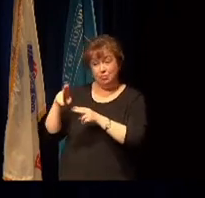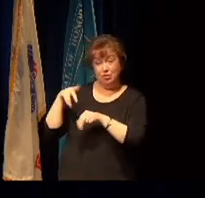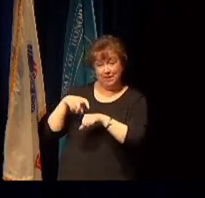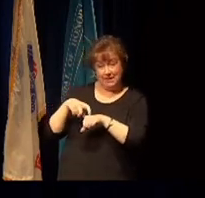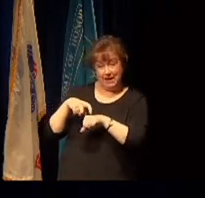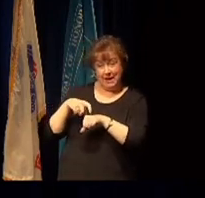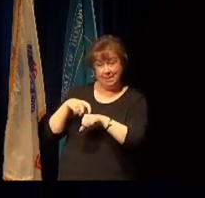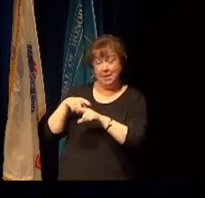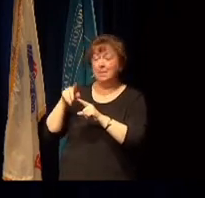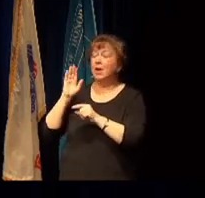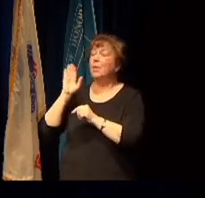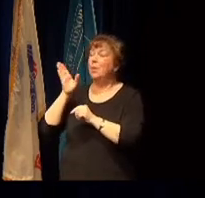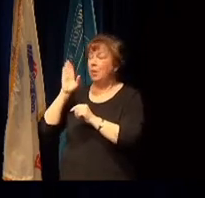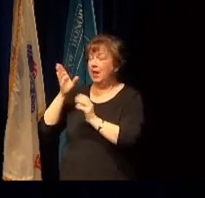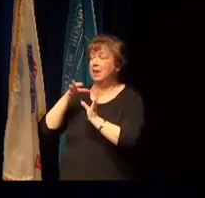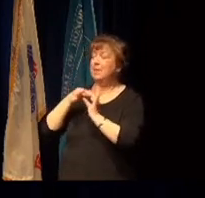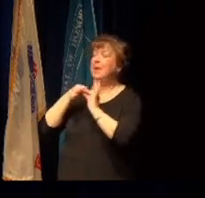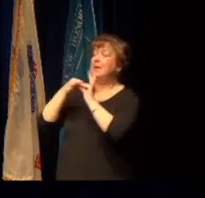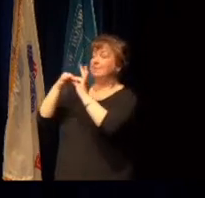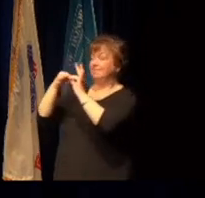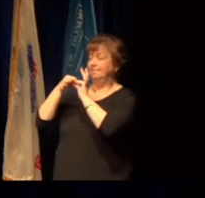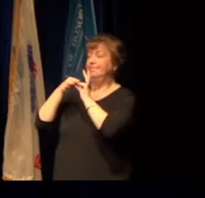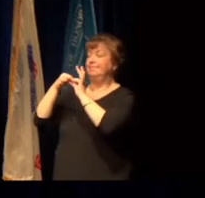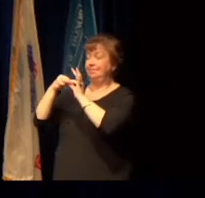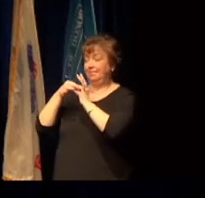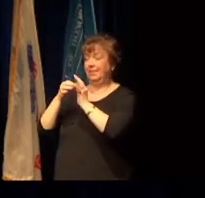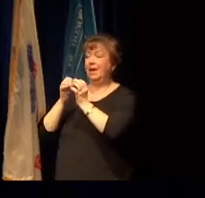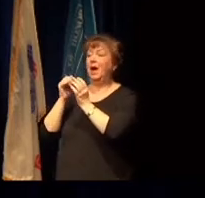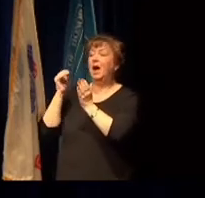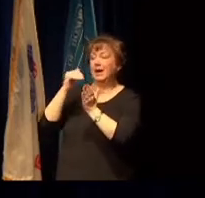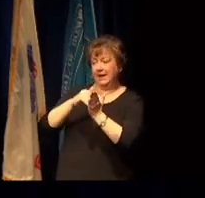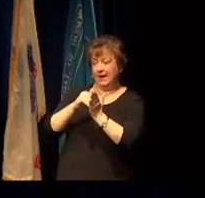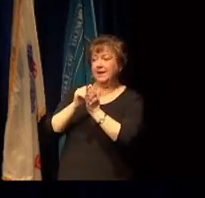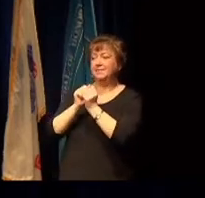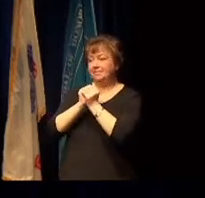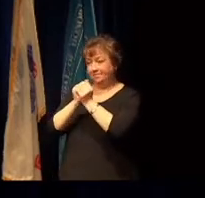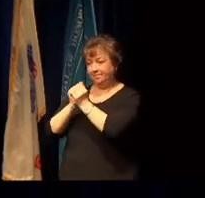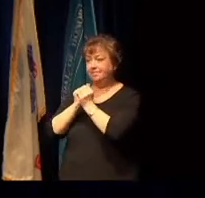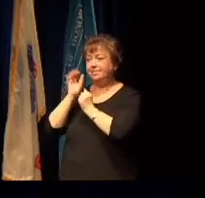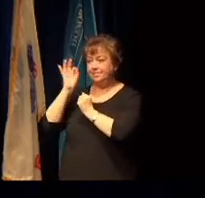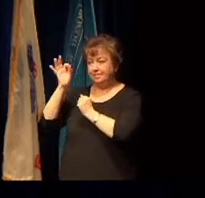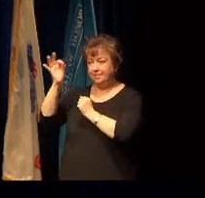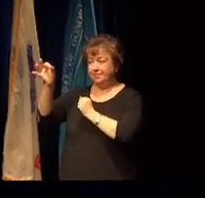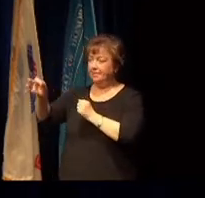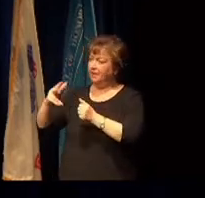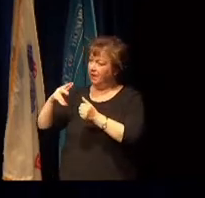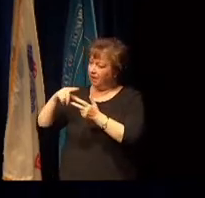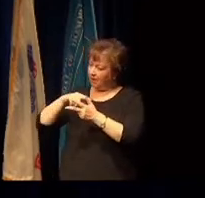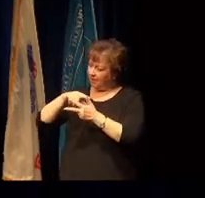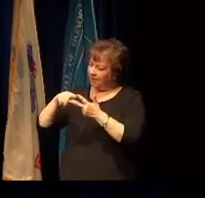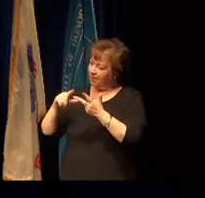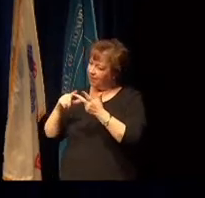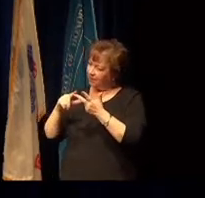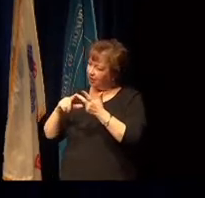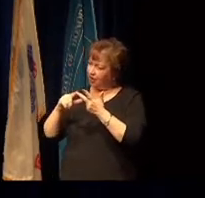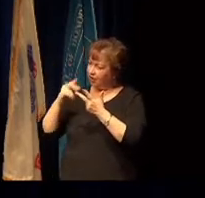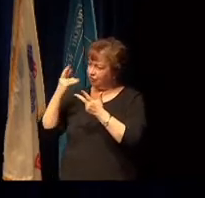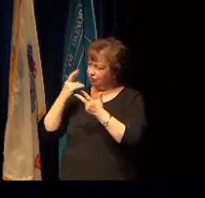be reunited again. But the third reason for a memorial service is this. It